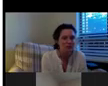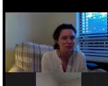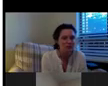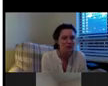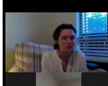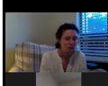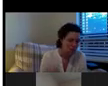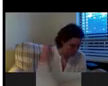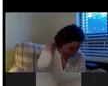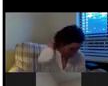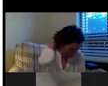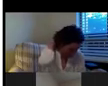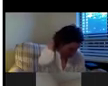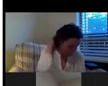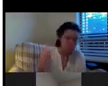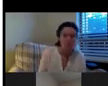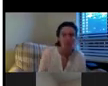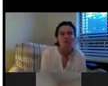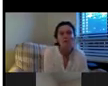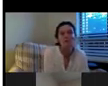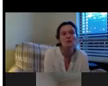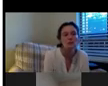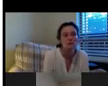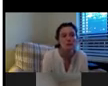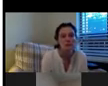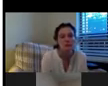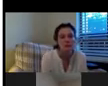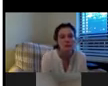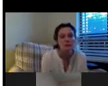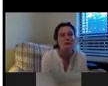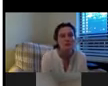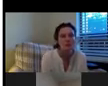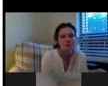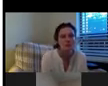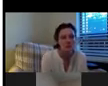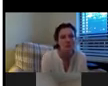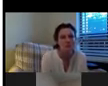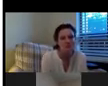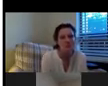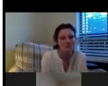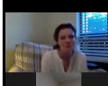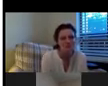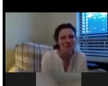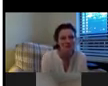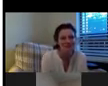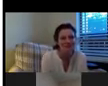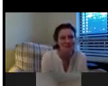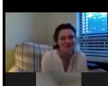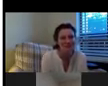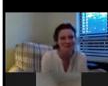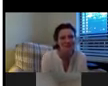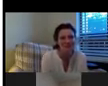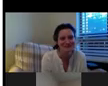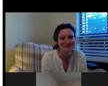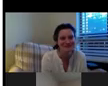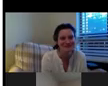sometimes the disability community as a whole can be very white supremacist. So that we need to look at